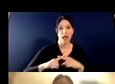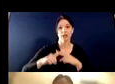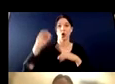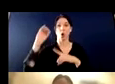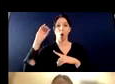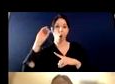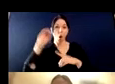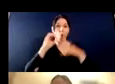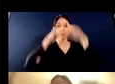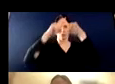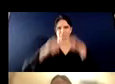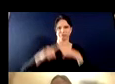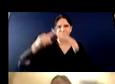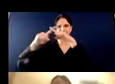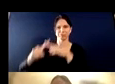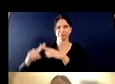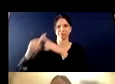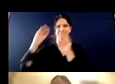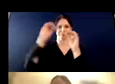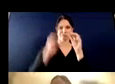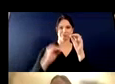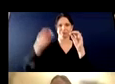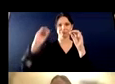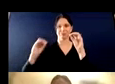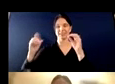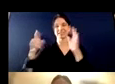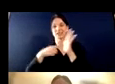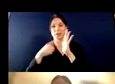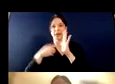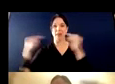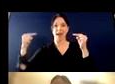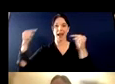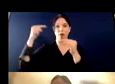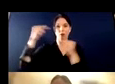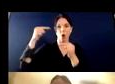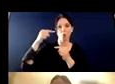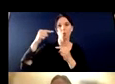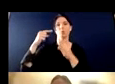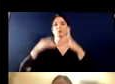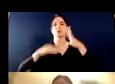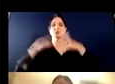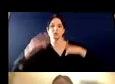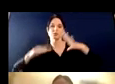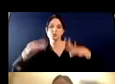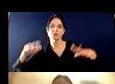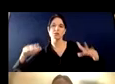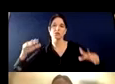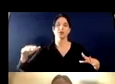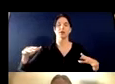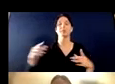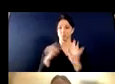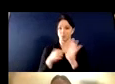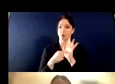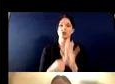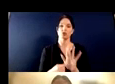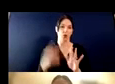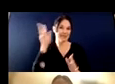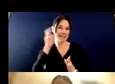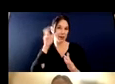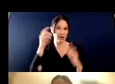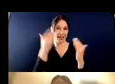brackets, sometimes arrows, and these show your child's hearing levels. There's also typically